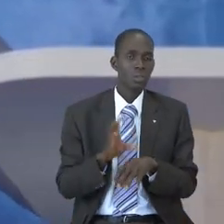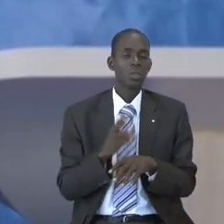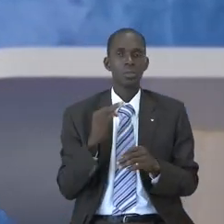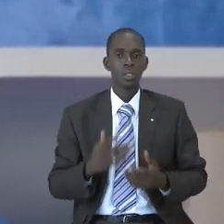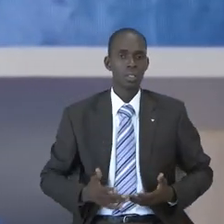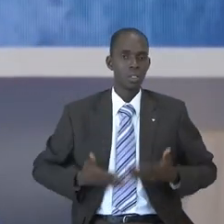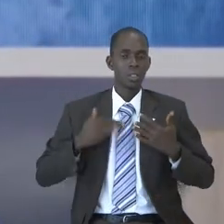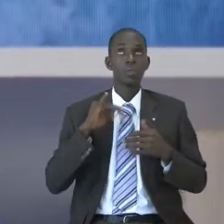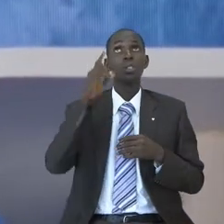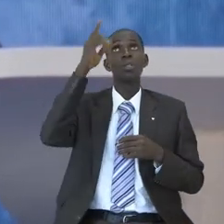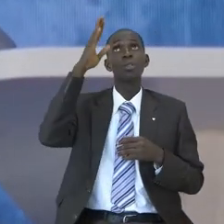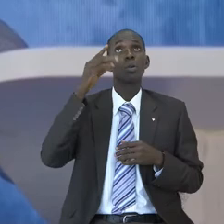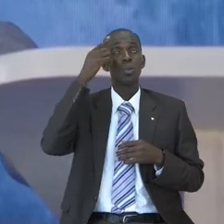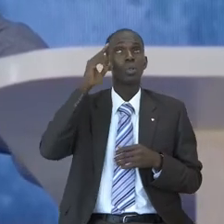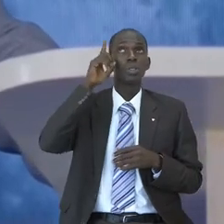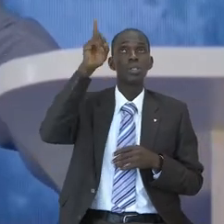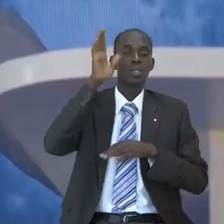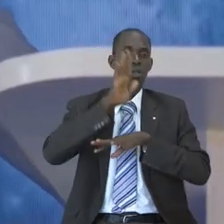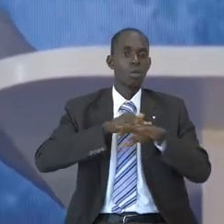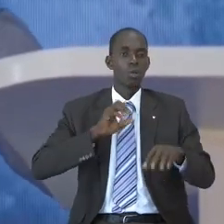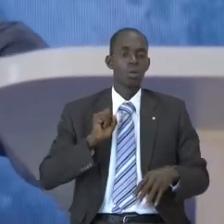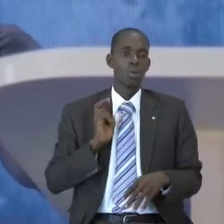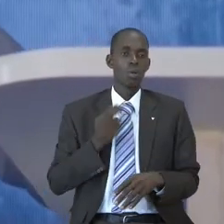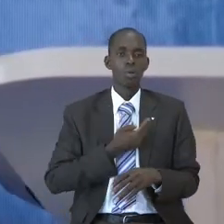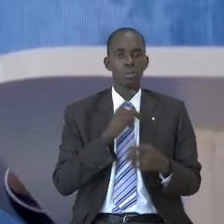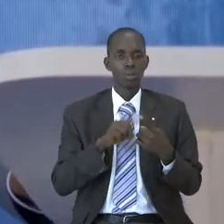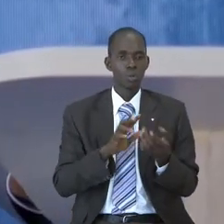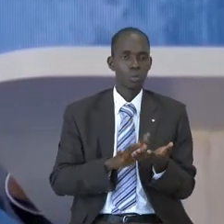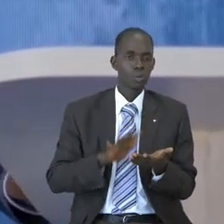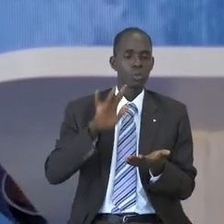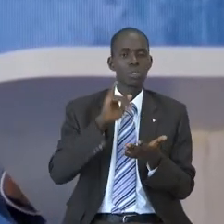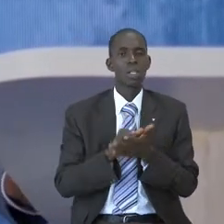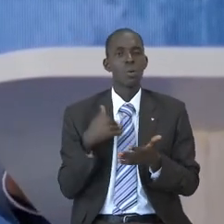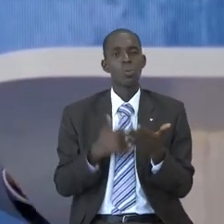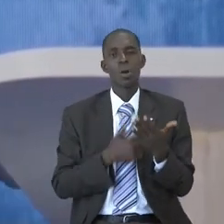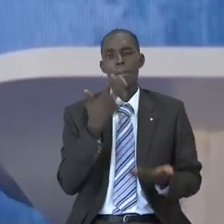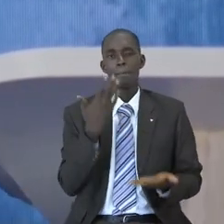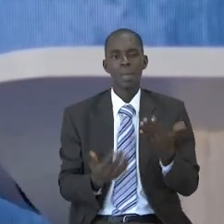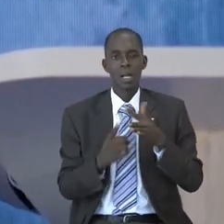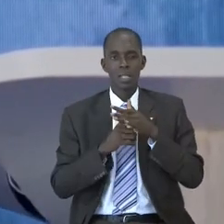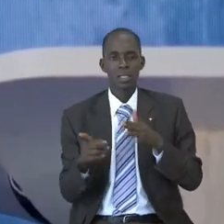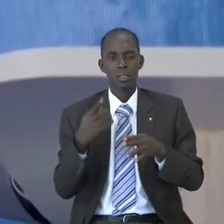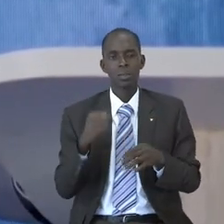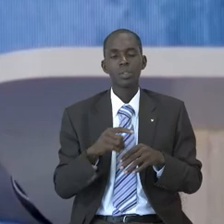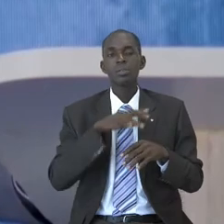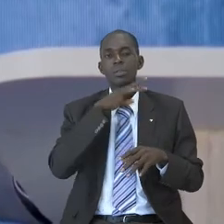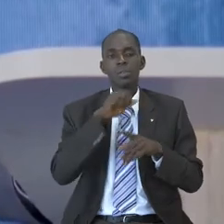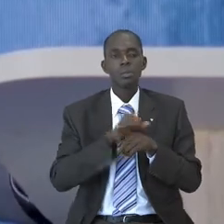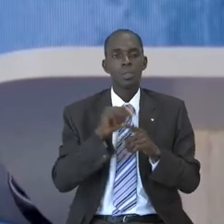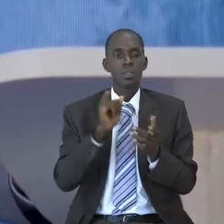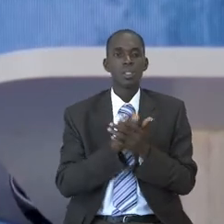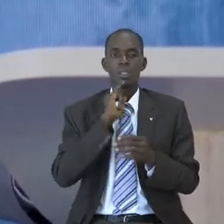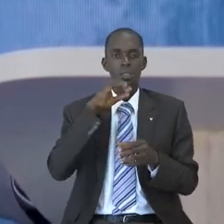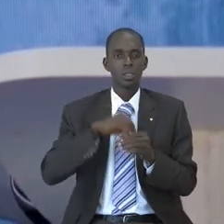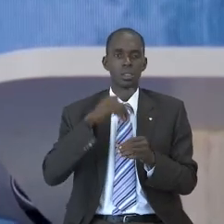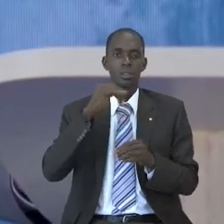God, because he calls us to glory, that we might escape the corruption that is in